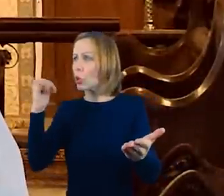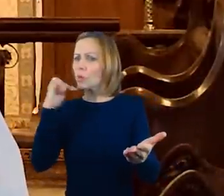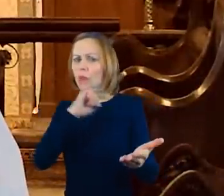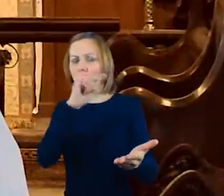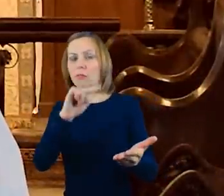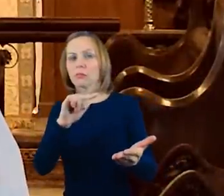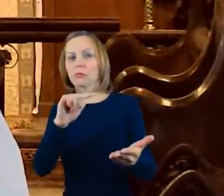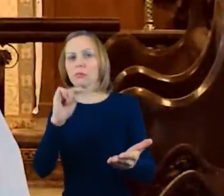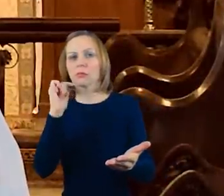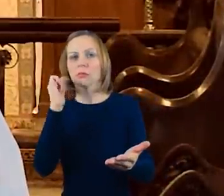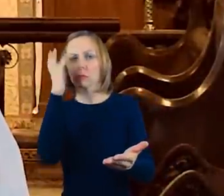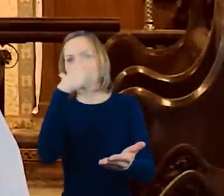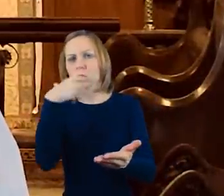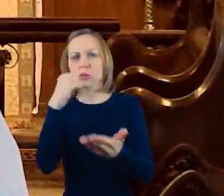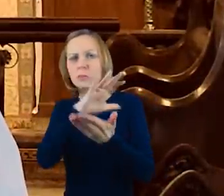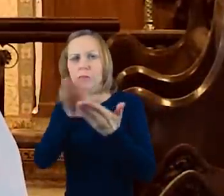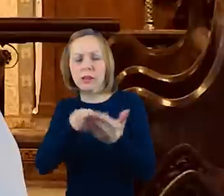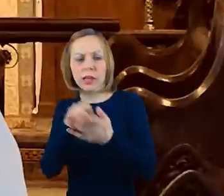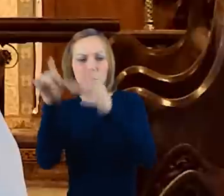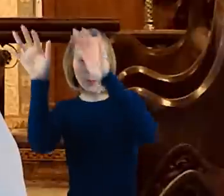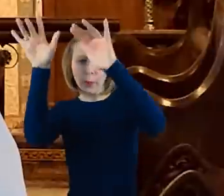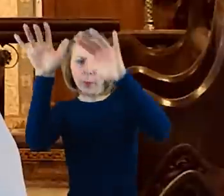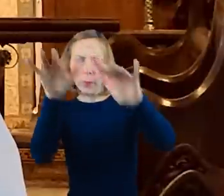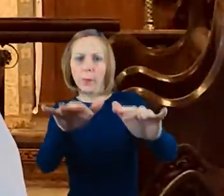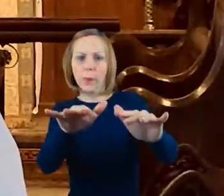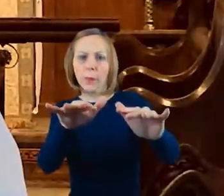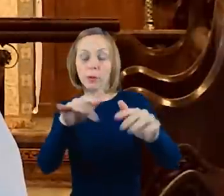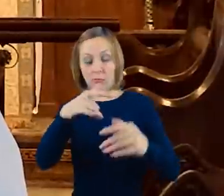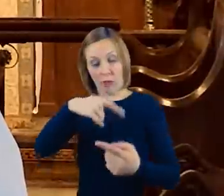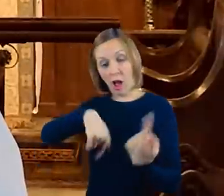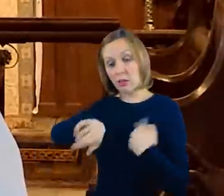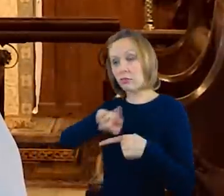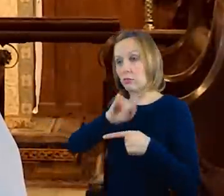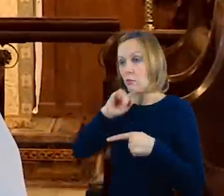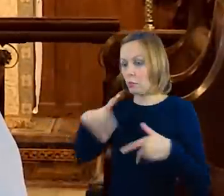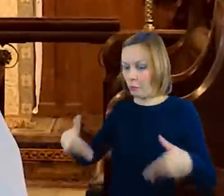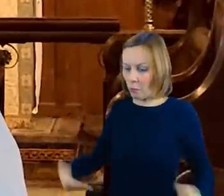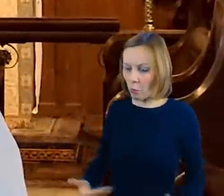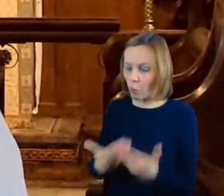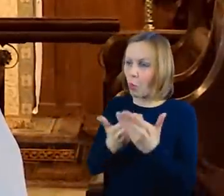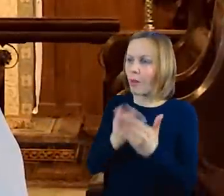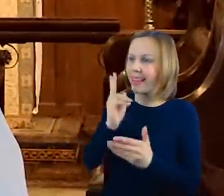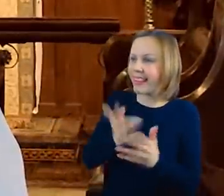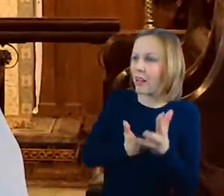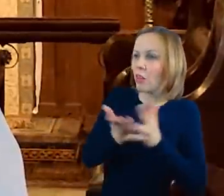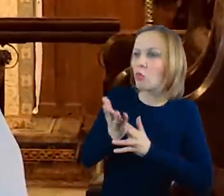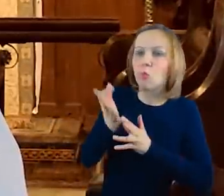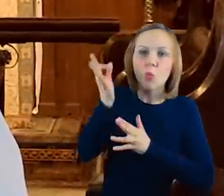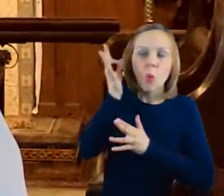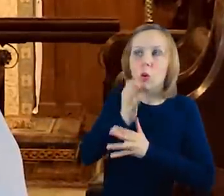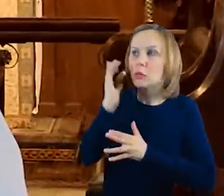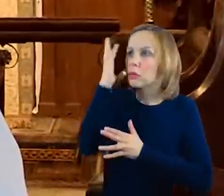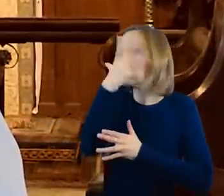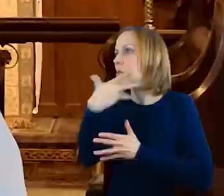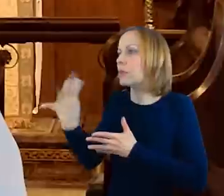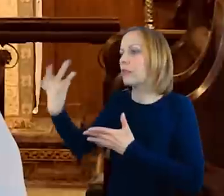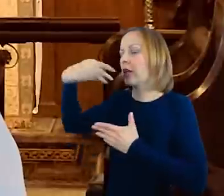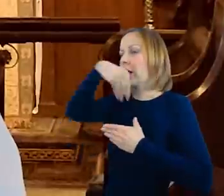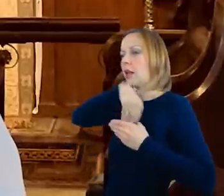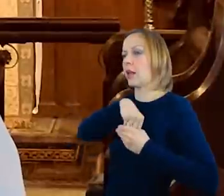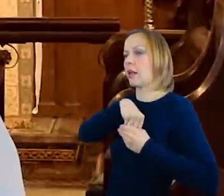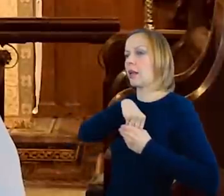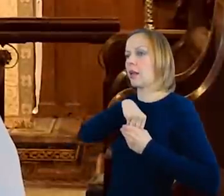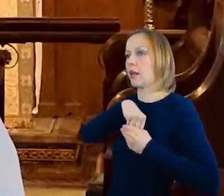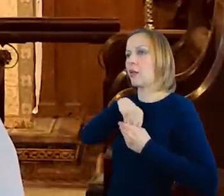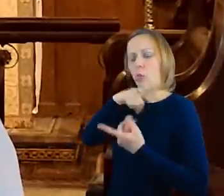Spirit, grant to us who are born again by water and the Spirit that we may be faithful to our calling as